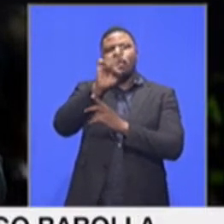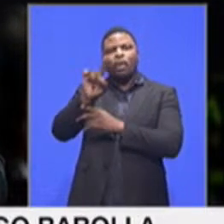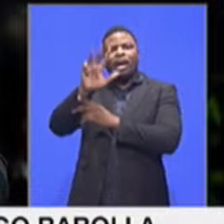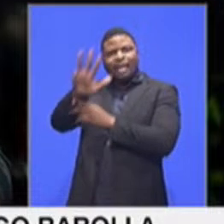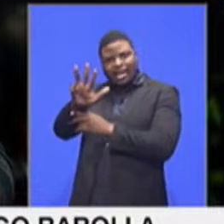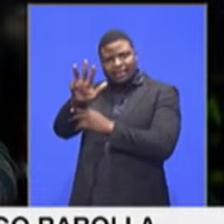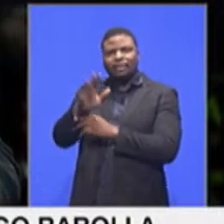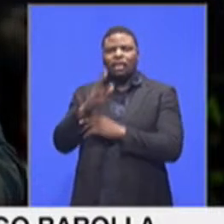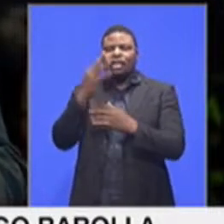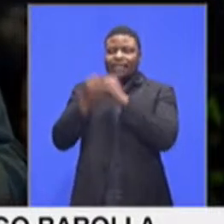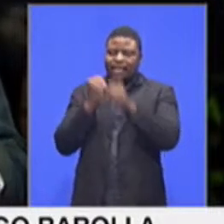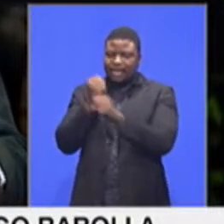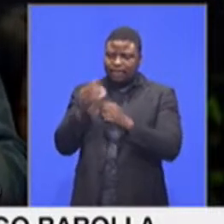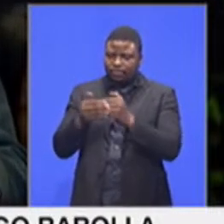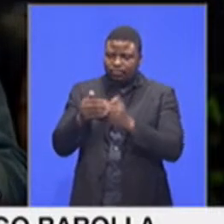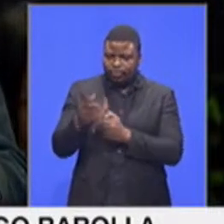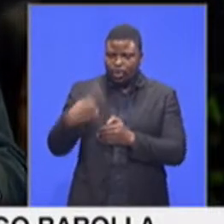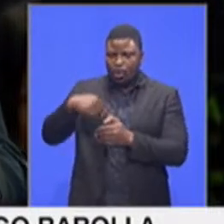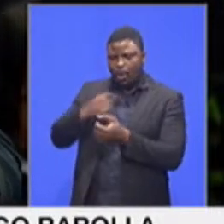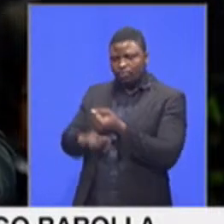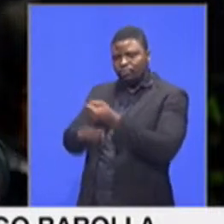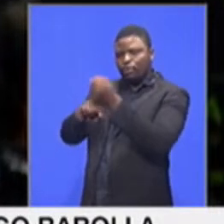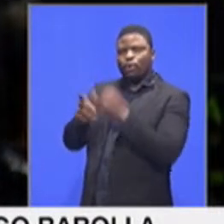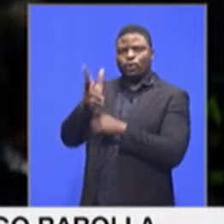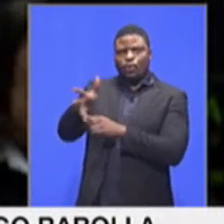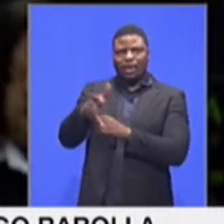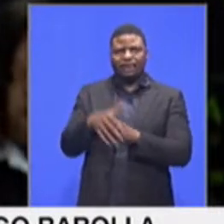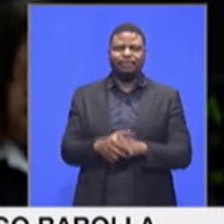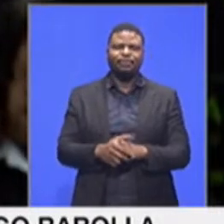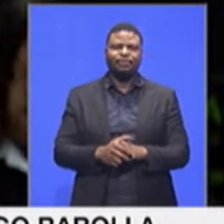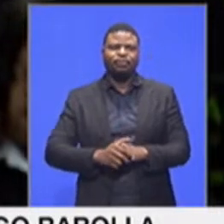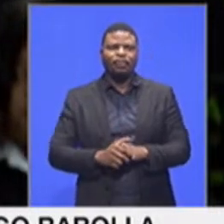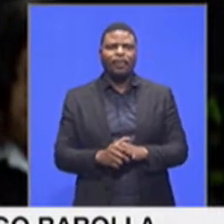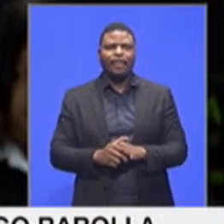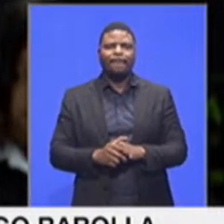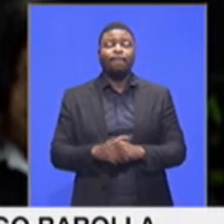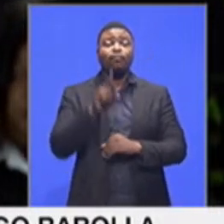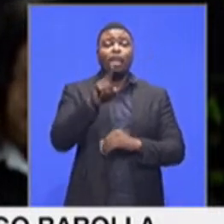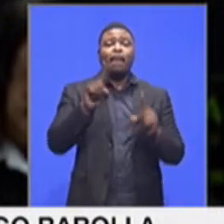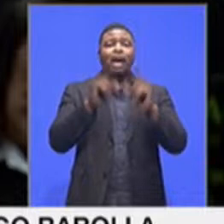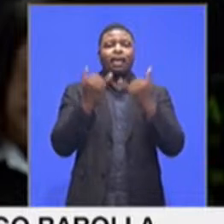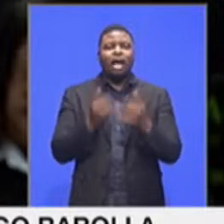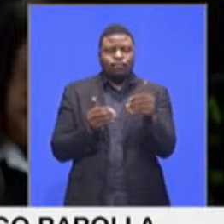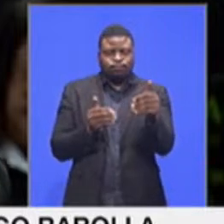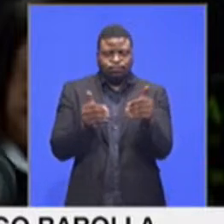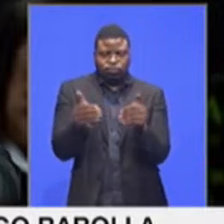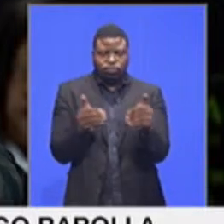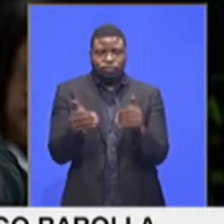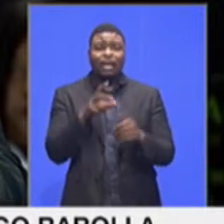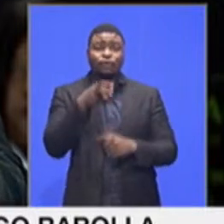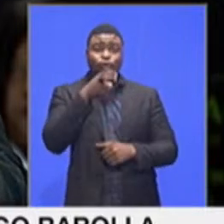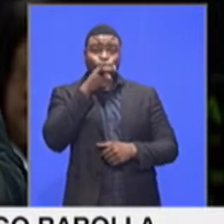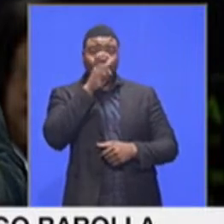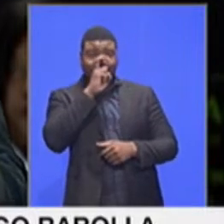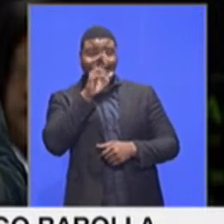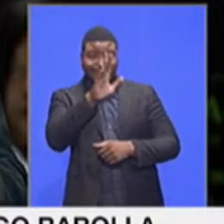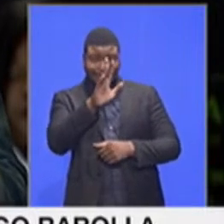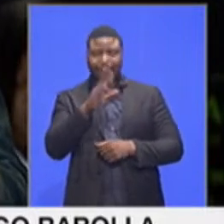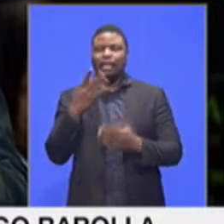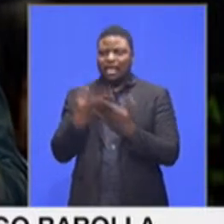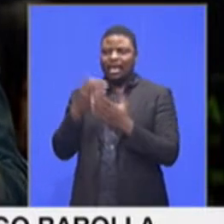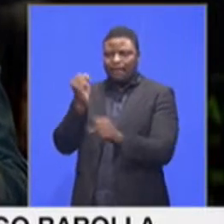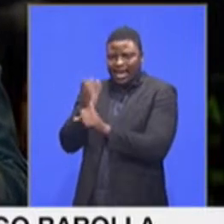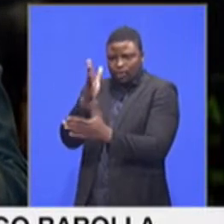years. Honourable members, the arrangement is accompanied by strict conditions to safeguard public